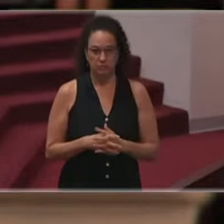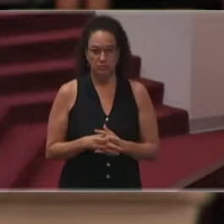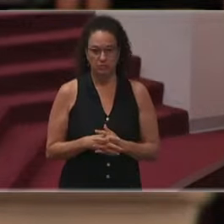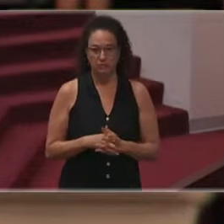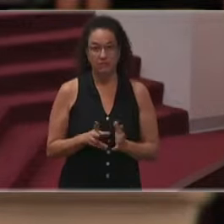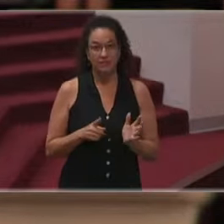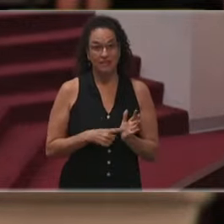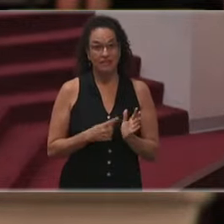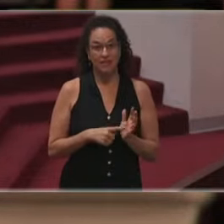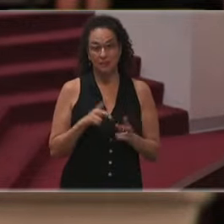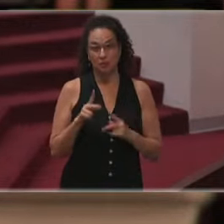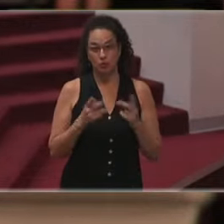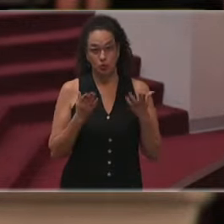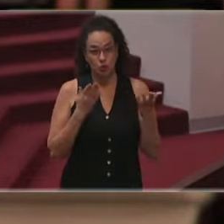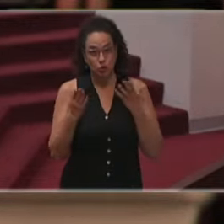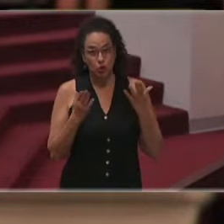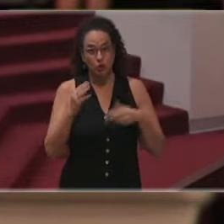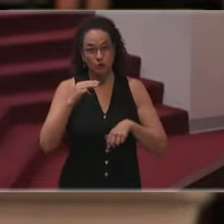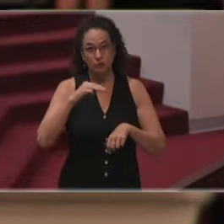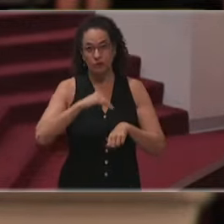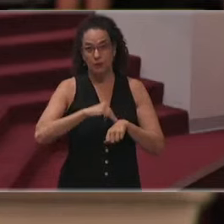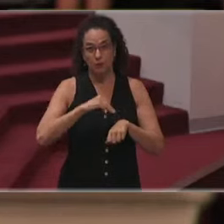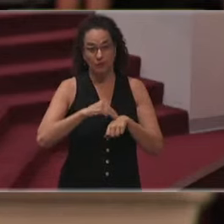people serve in ministry and then they just stop.